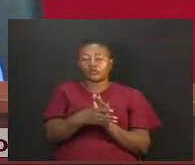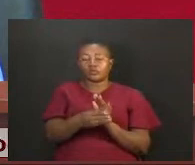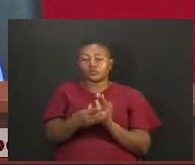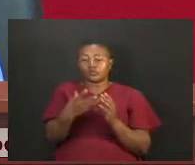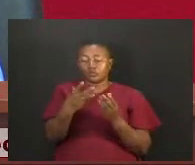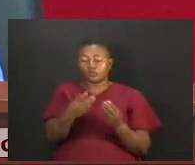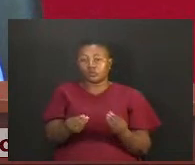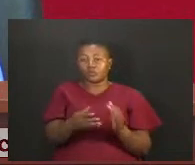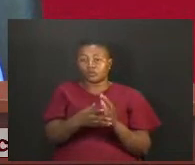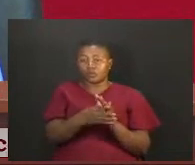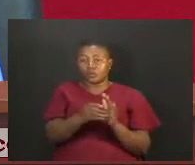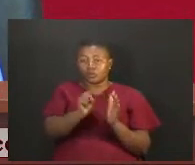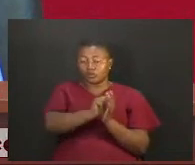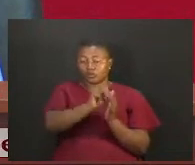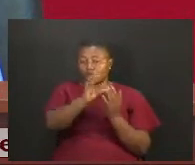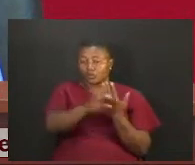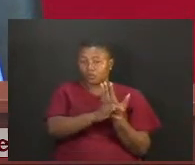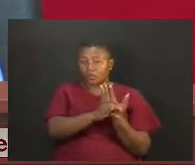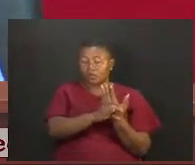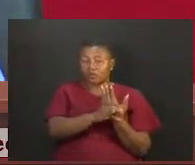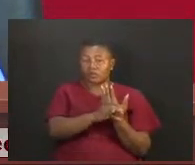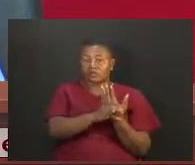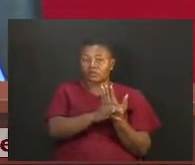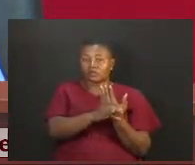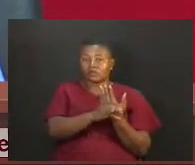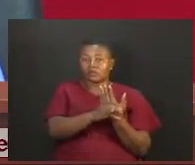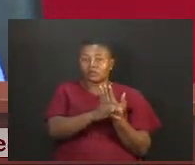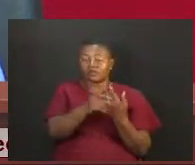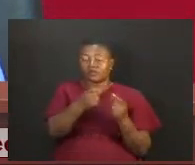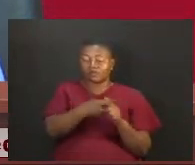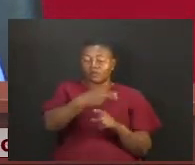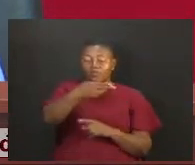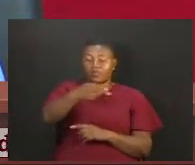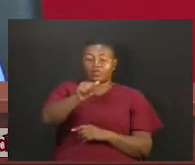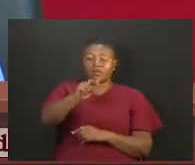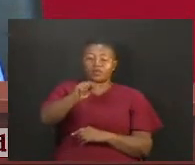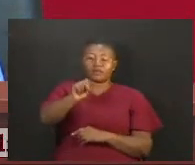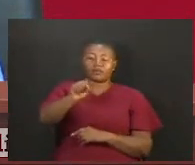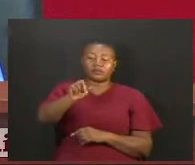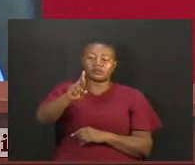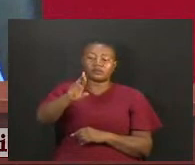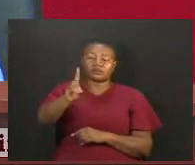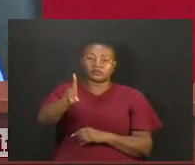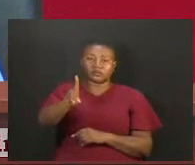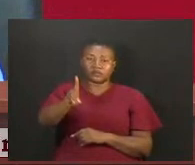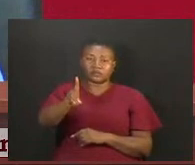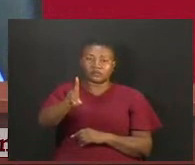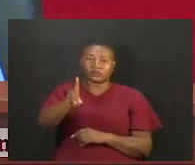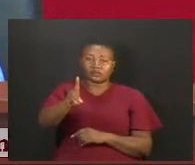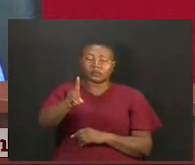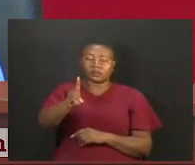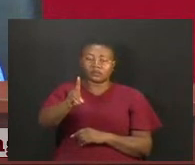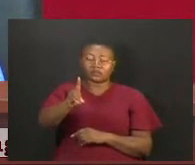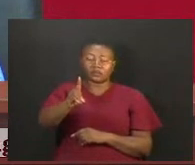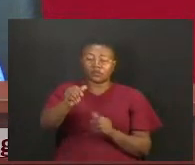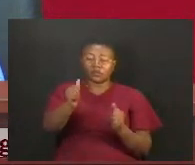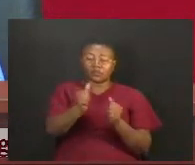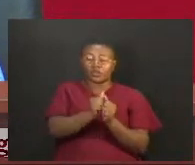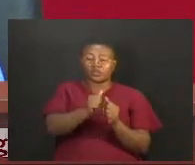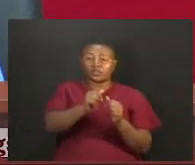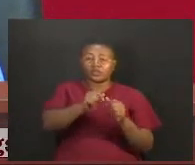budget statements with the pictures of the various ministers of